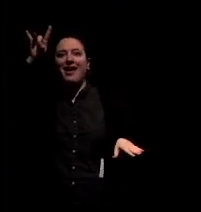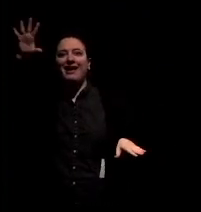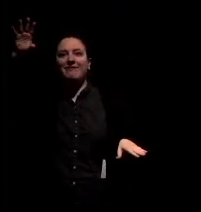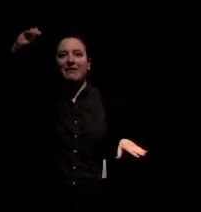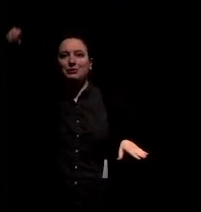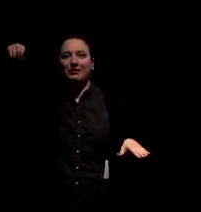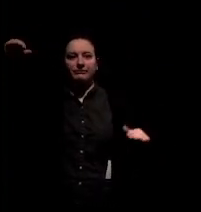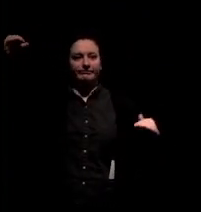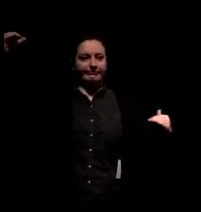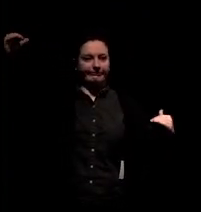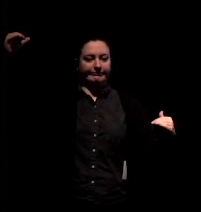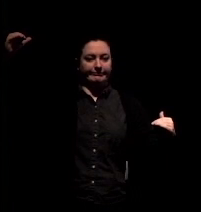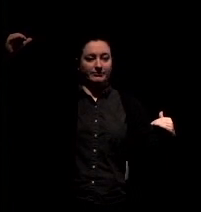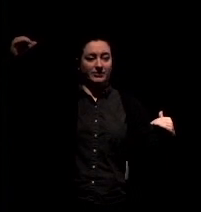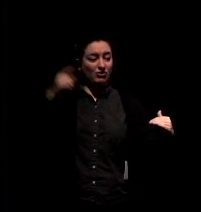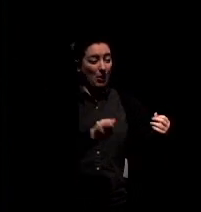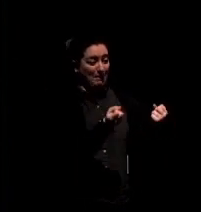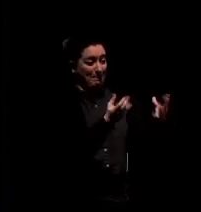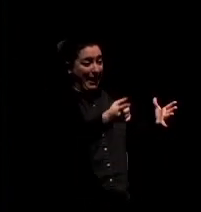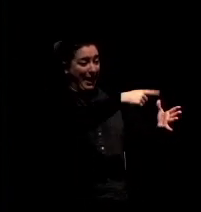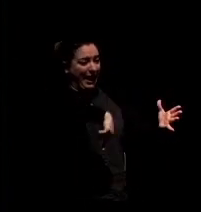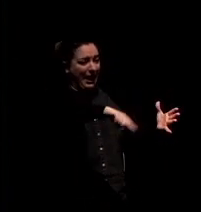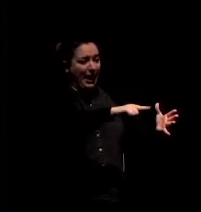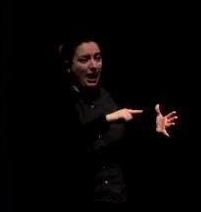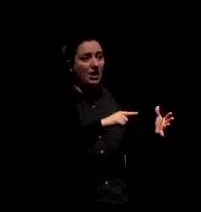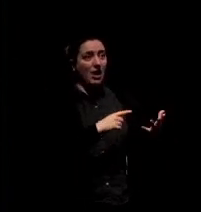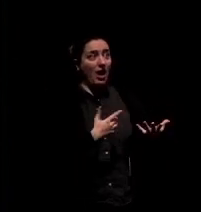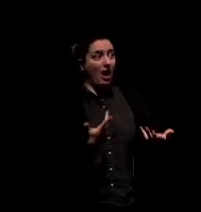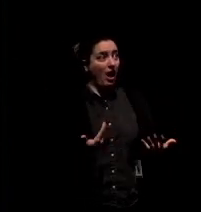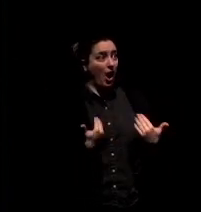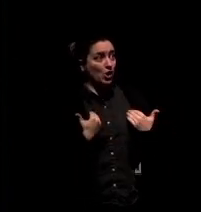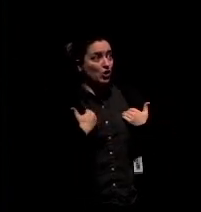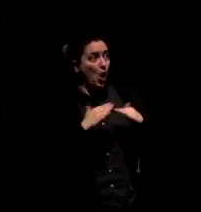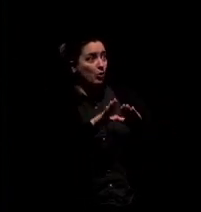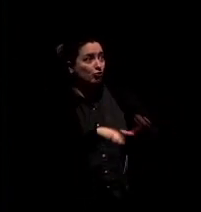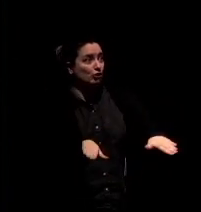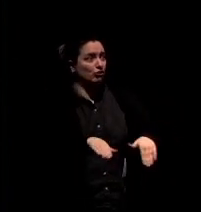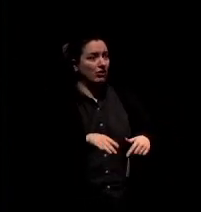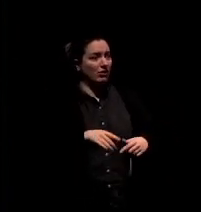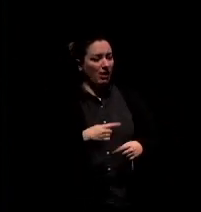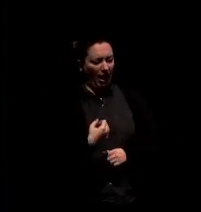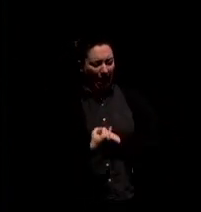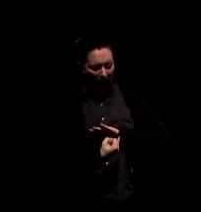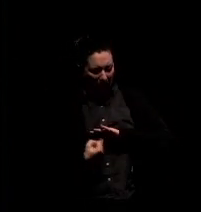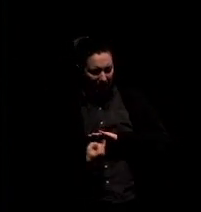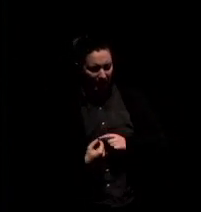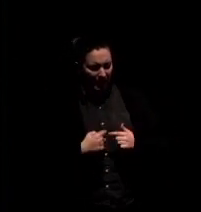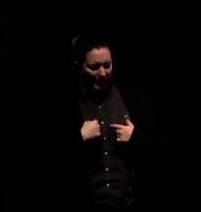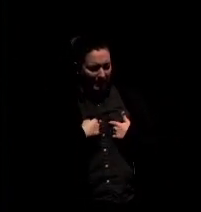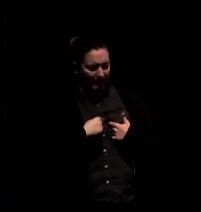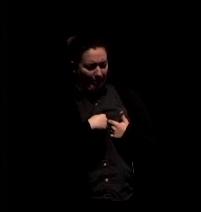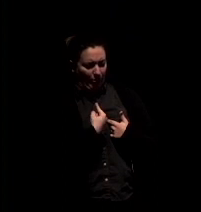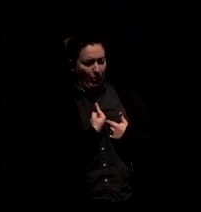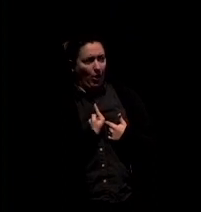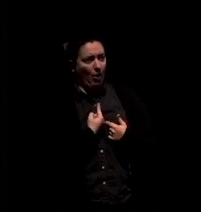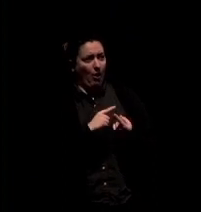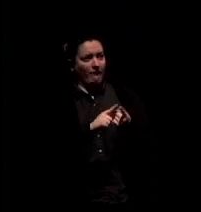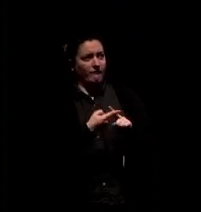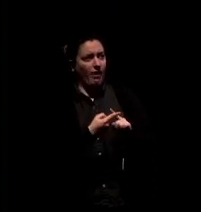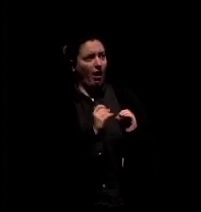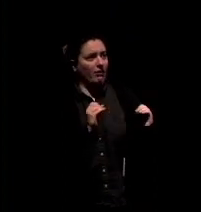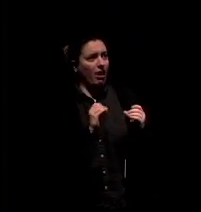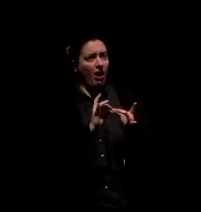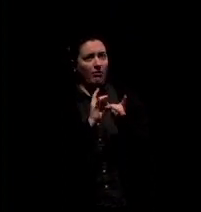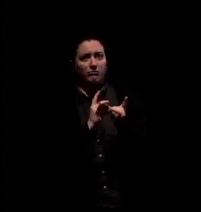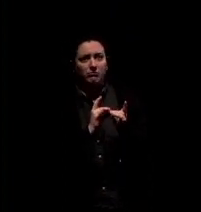of older adults face isolation and loneliness already. And again, that's multiplied for the folks in our